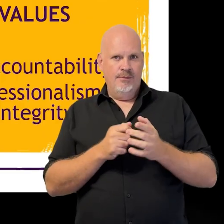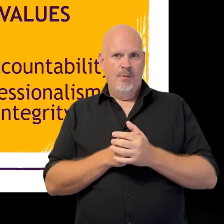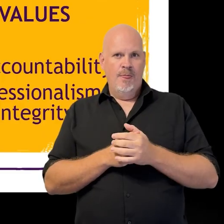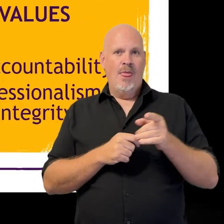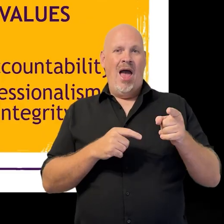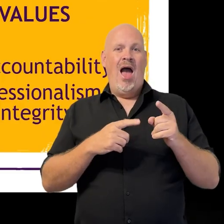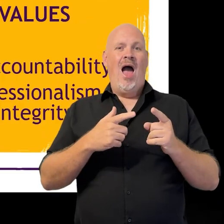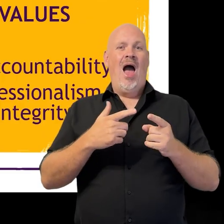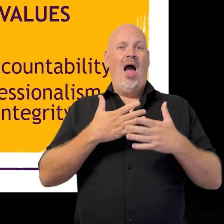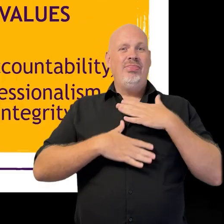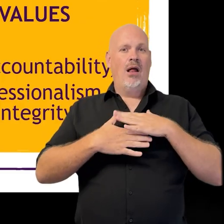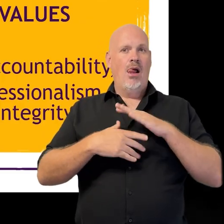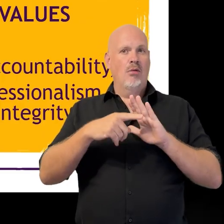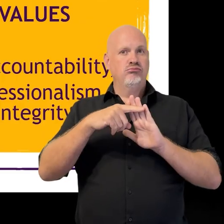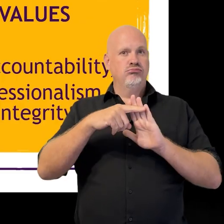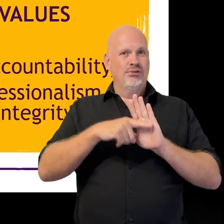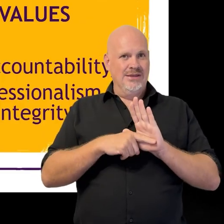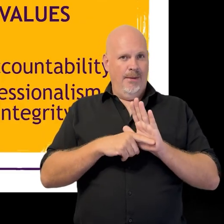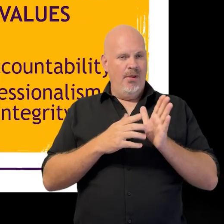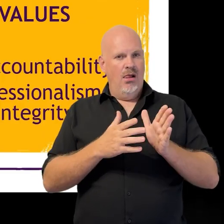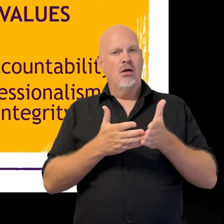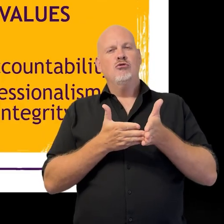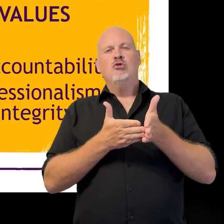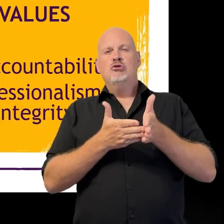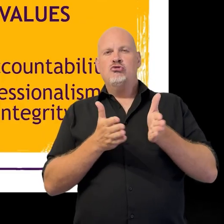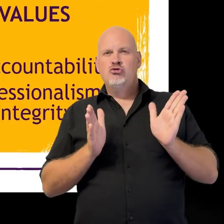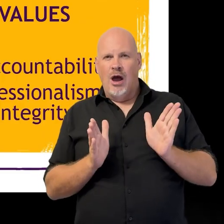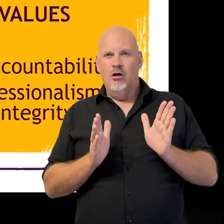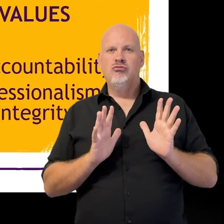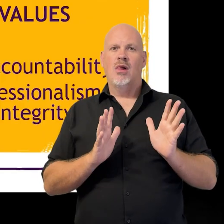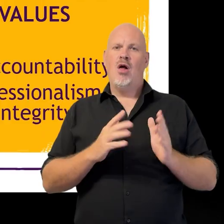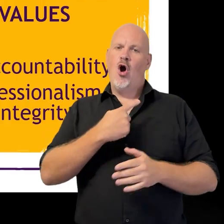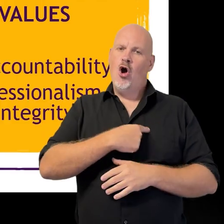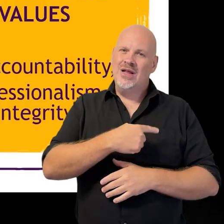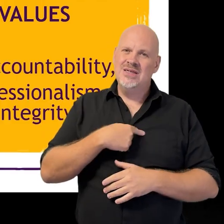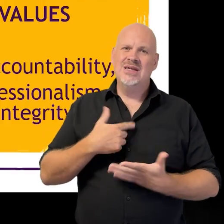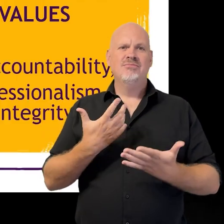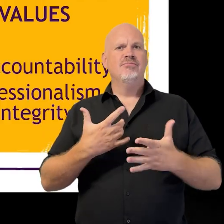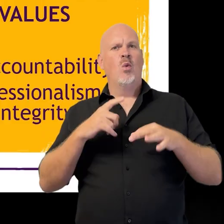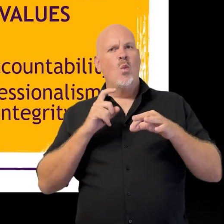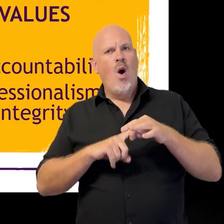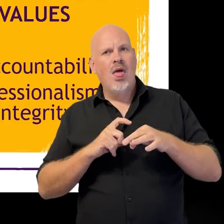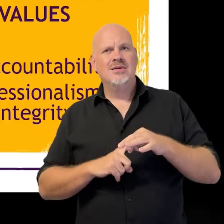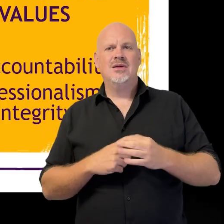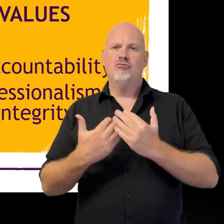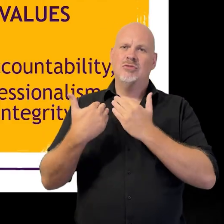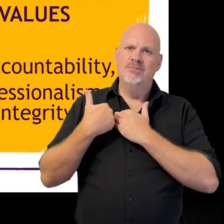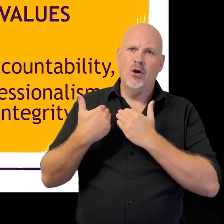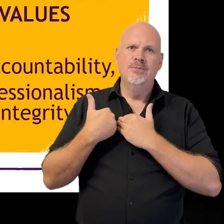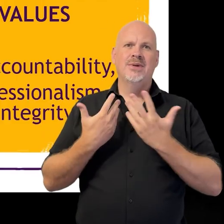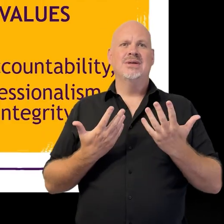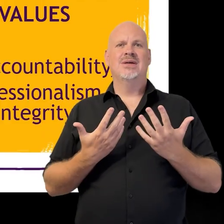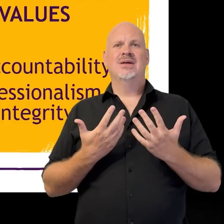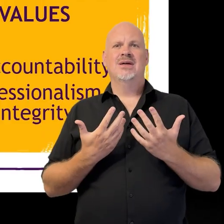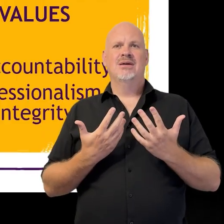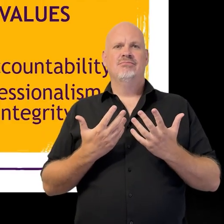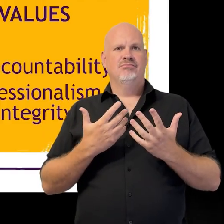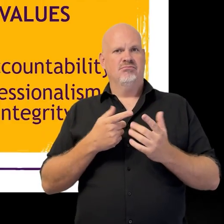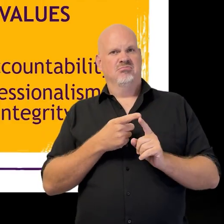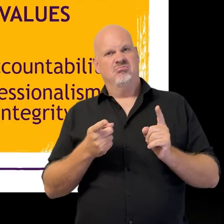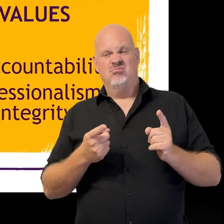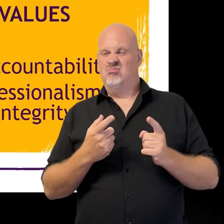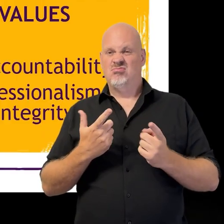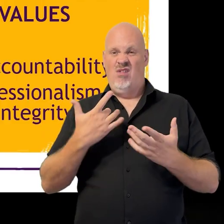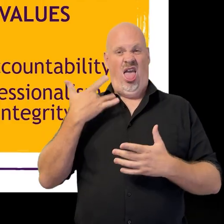first of all, that you don't need to get too hung up on trying to differentiate these 2 things. Most values, whether